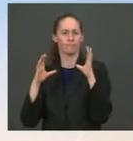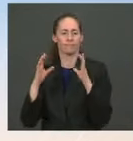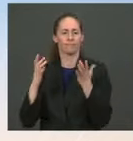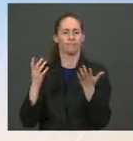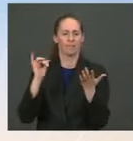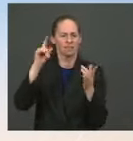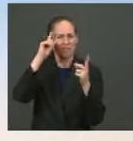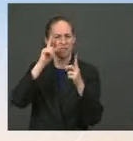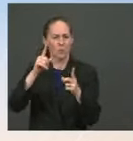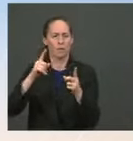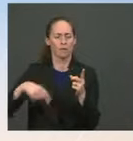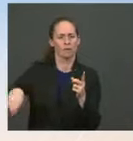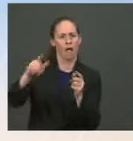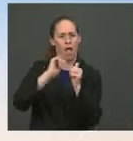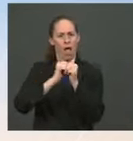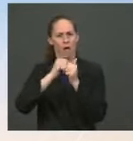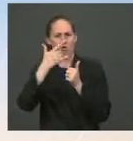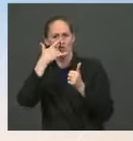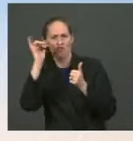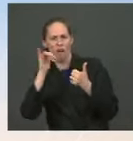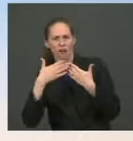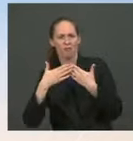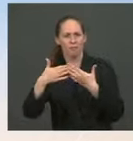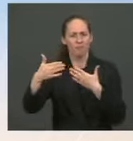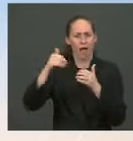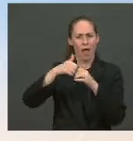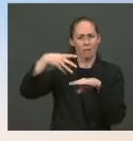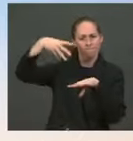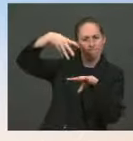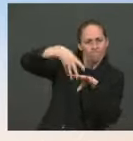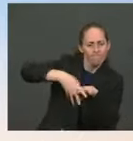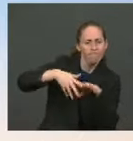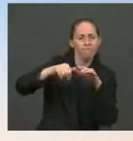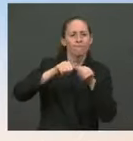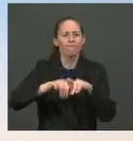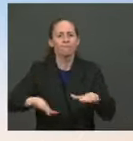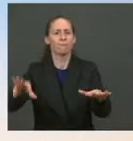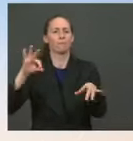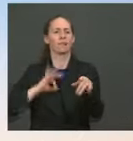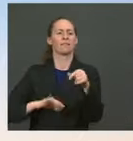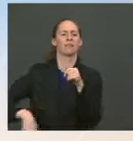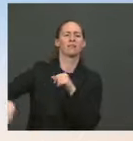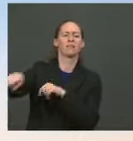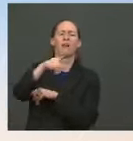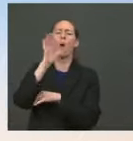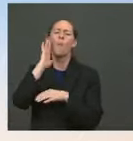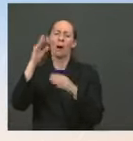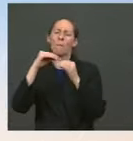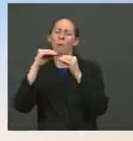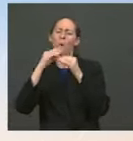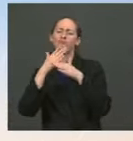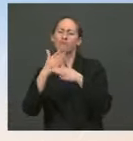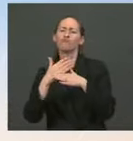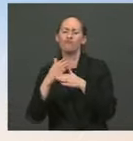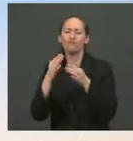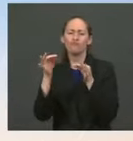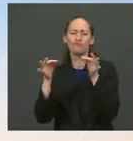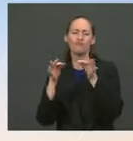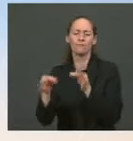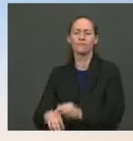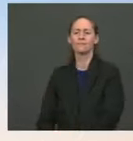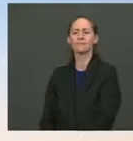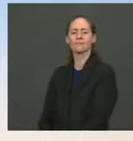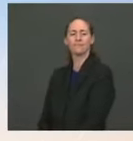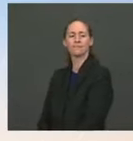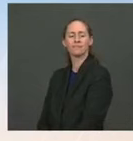going to be implementing this to the American public, and we'll have more. We'll have more to share. And then we were told much earlier this year that the